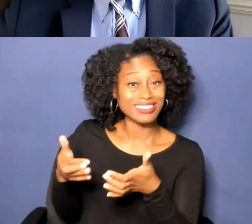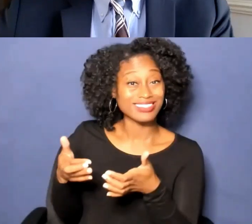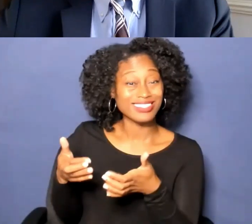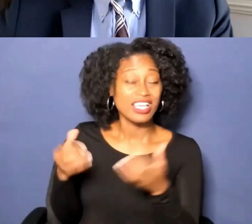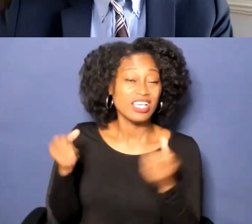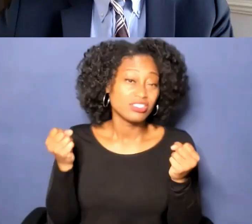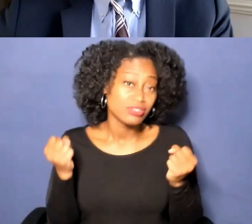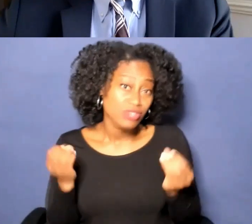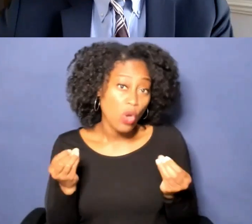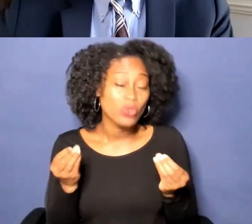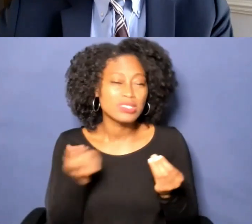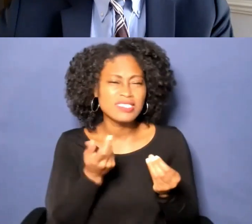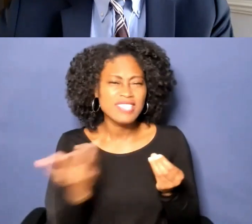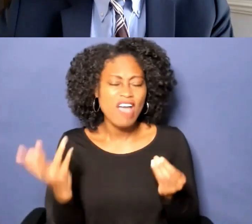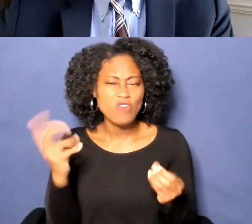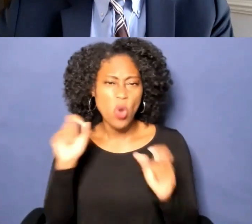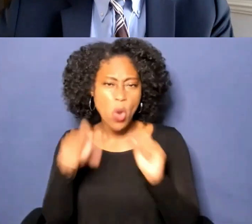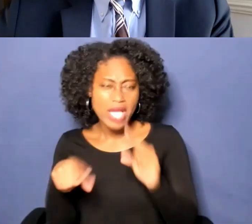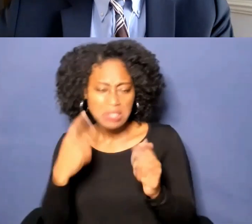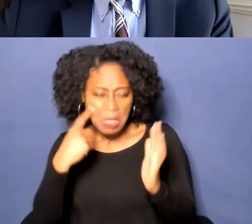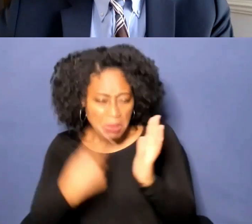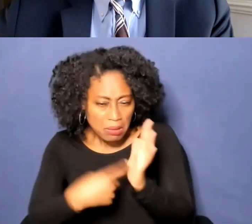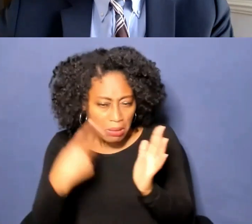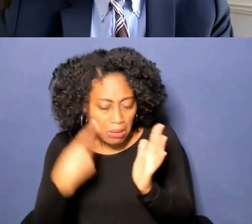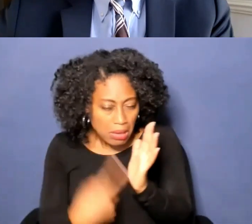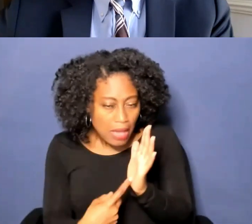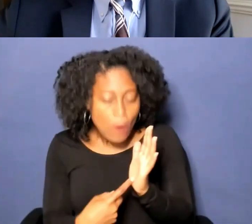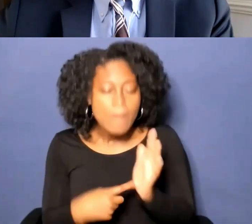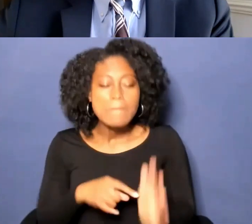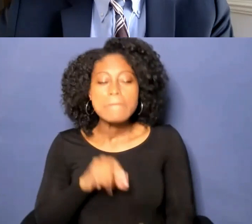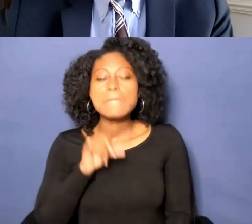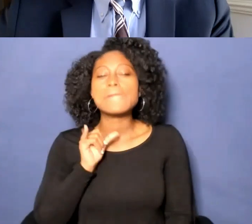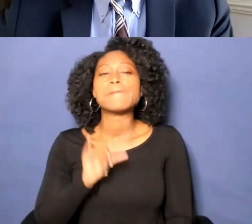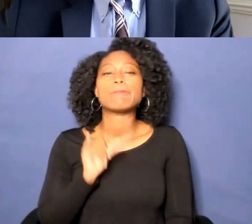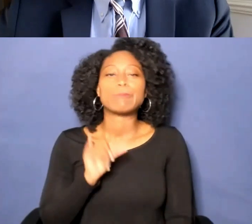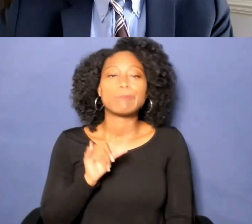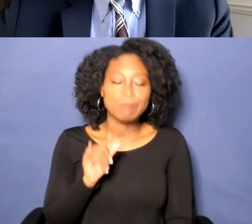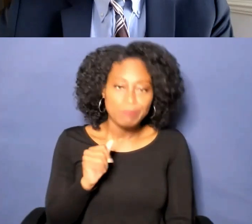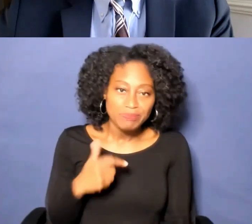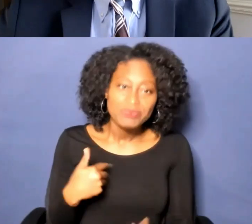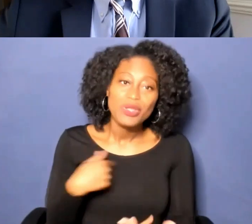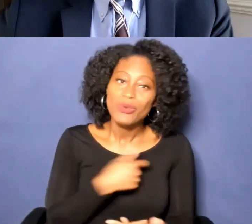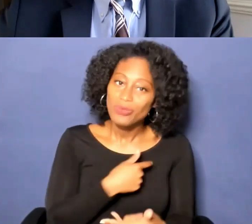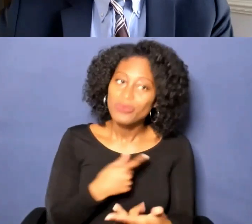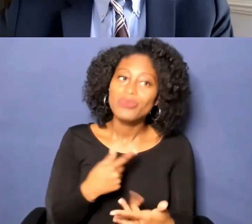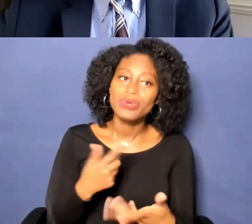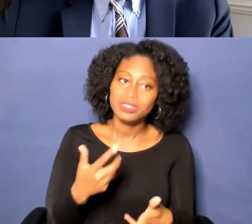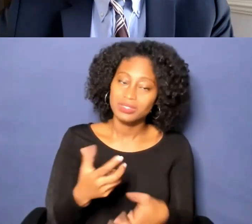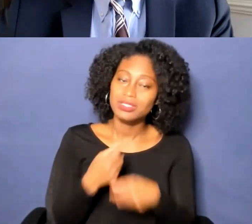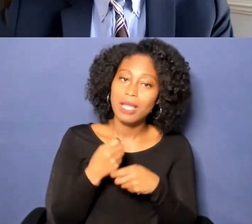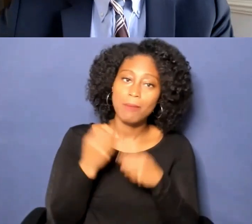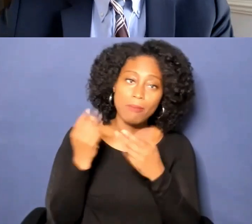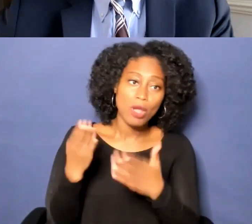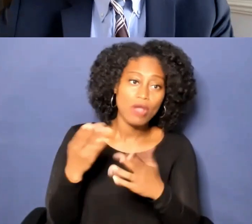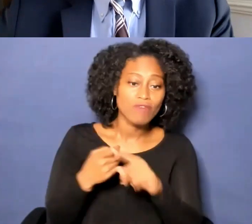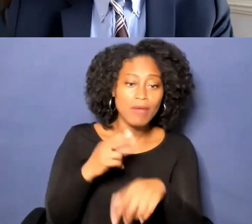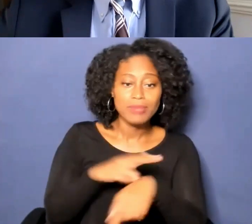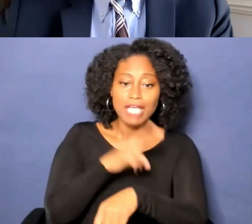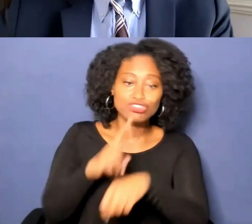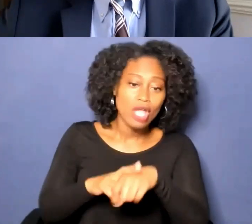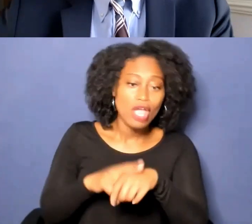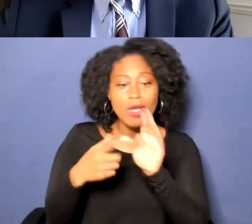questions that I've noticed posted around that. Will you entertain proposals from nationally representative data sets from other